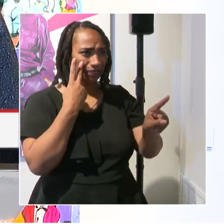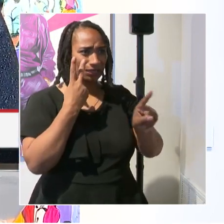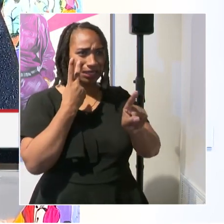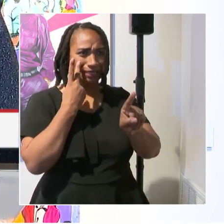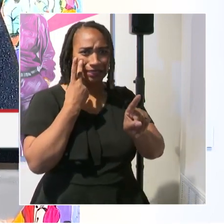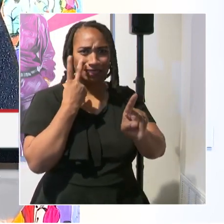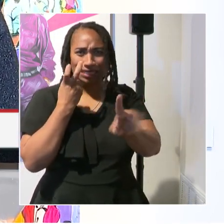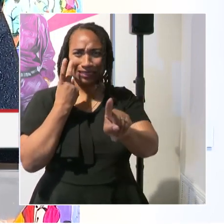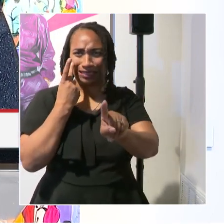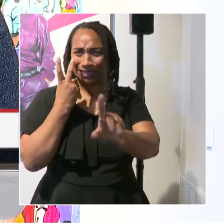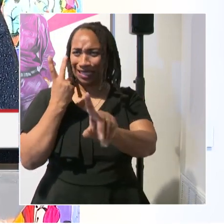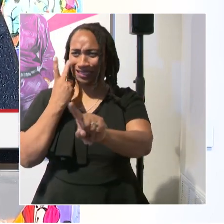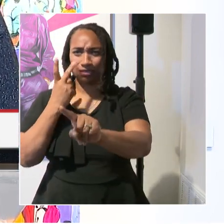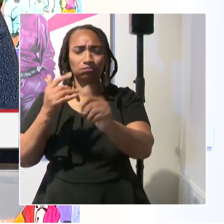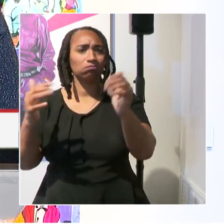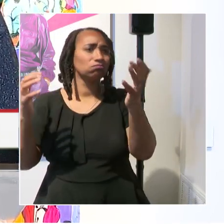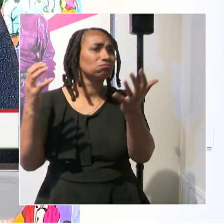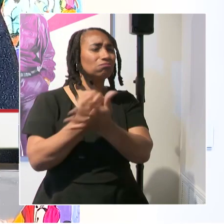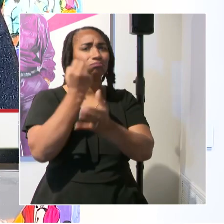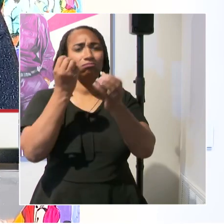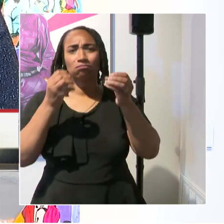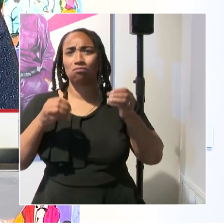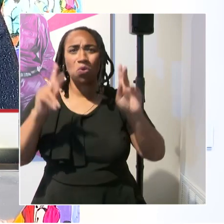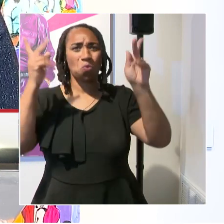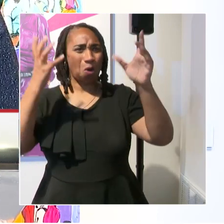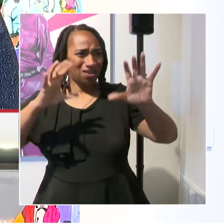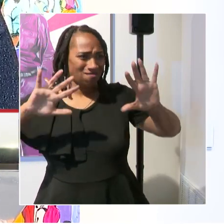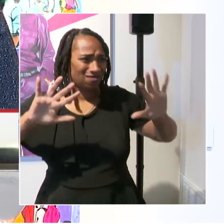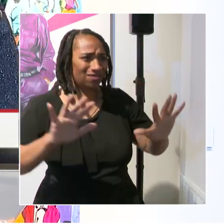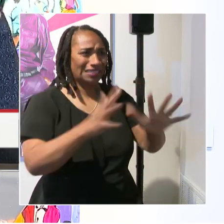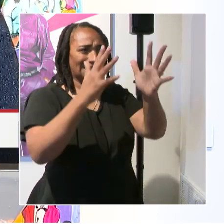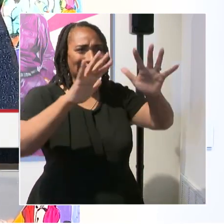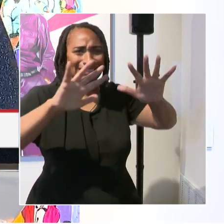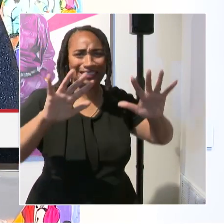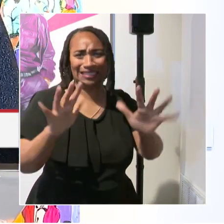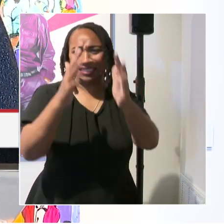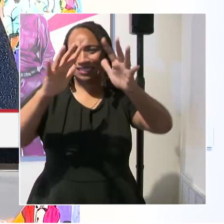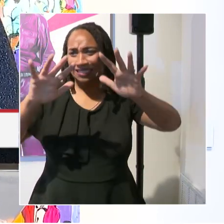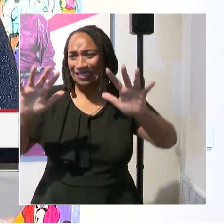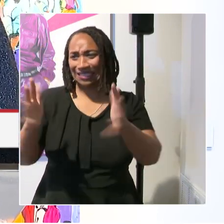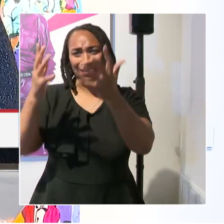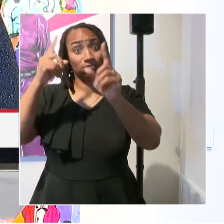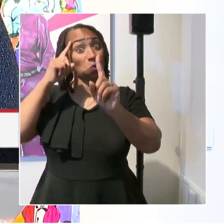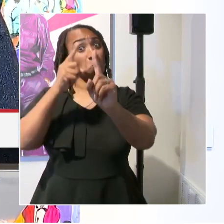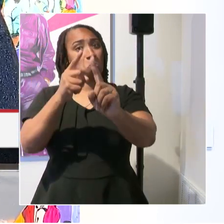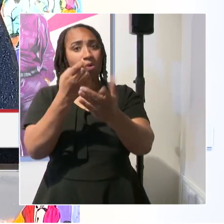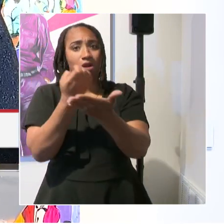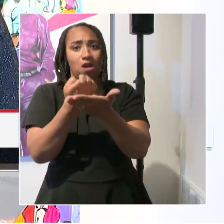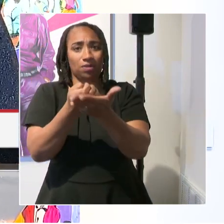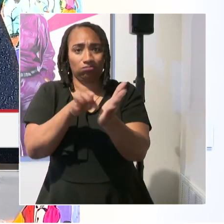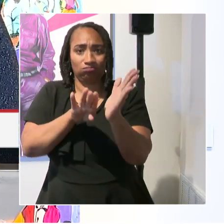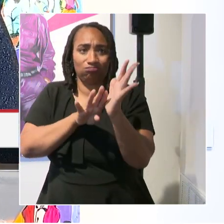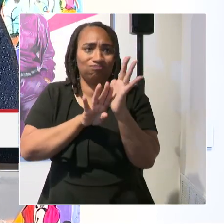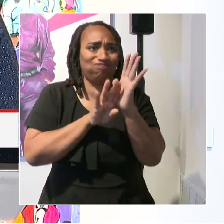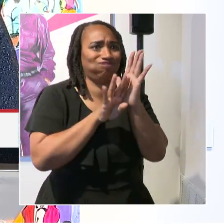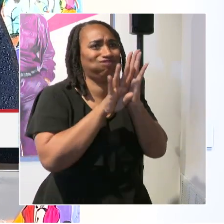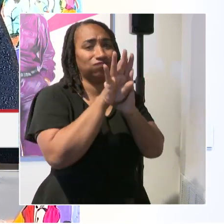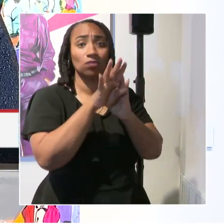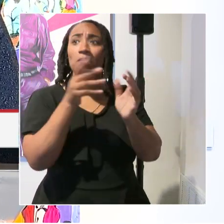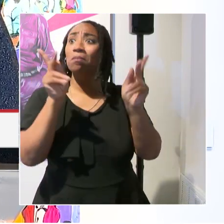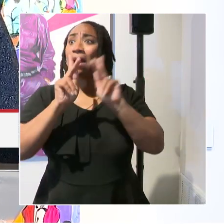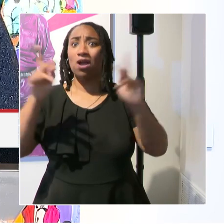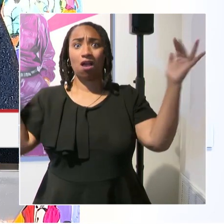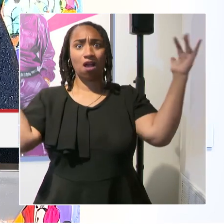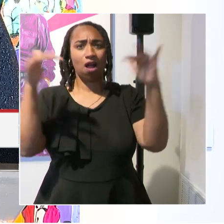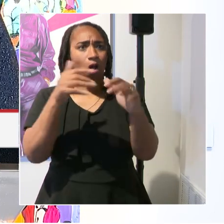and heating up our economy, maintaining our jobs, attracting more investment as we see the economy